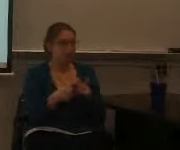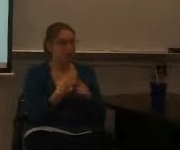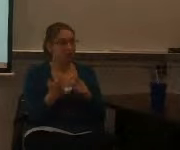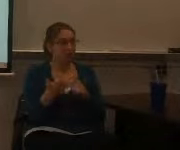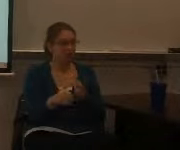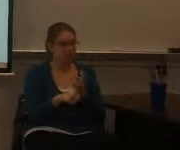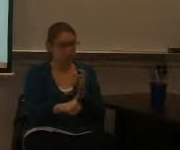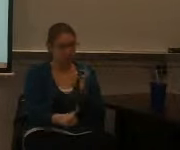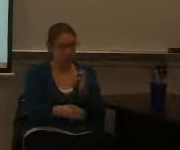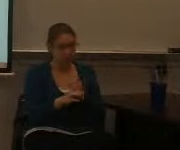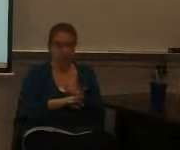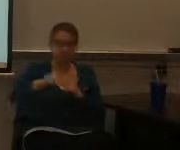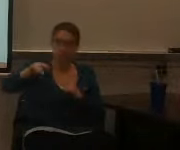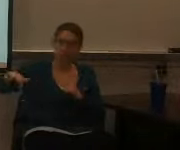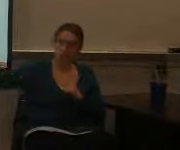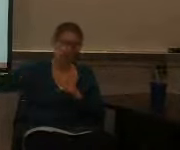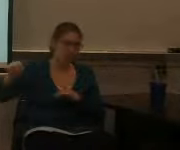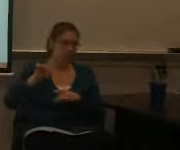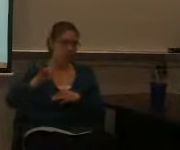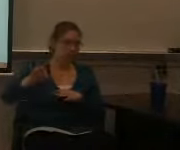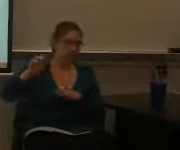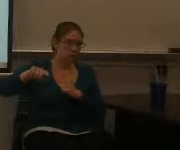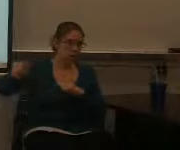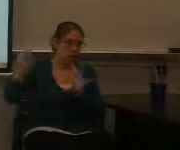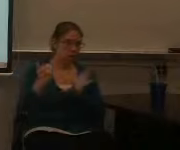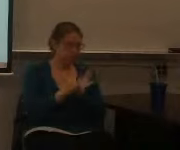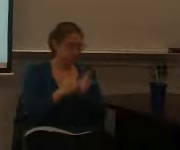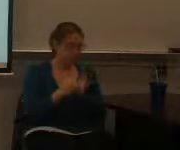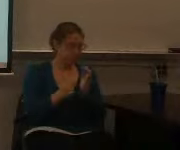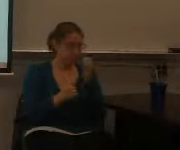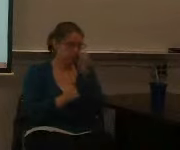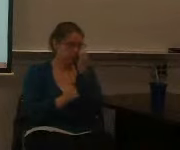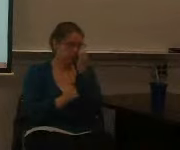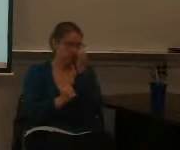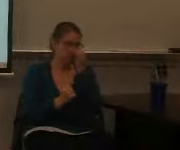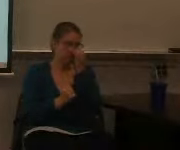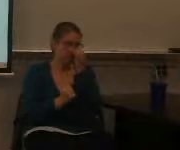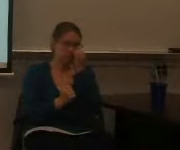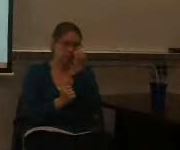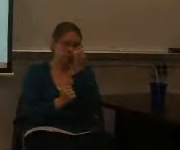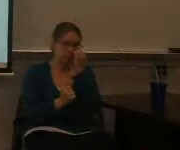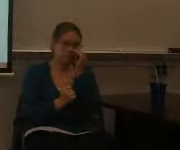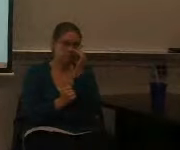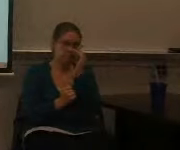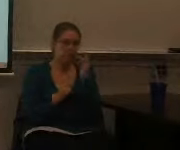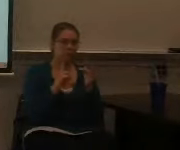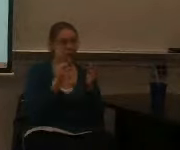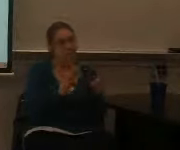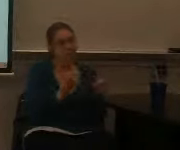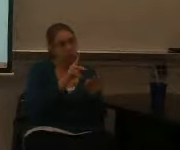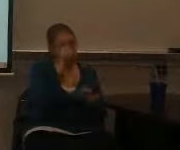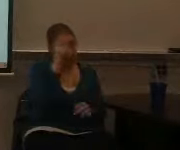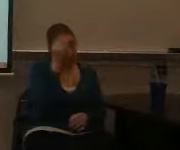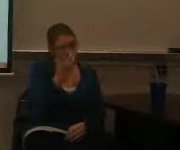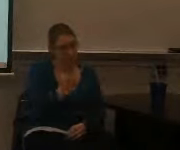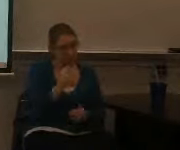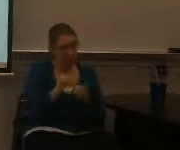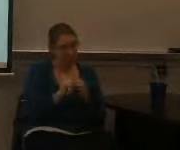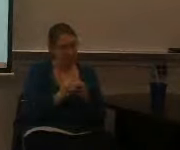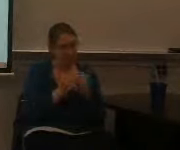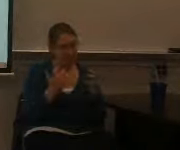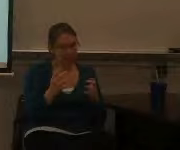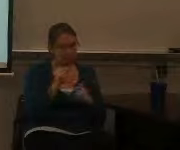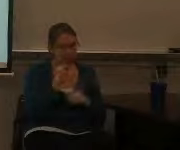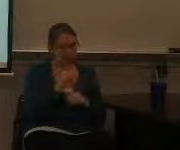it, it's up again, and off it goes, right? So you have those two components. And this is important because then it tells us how